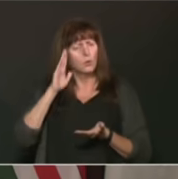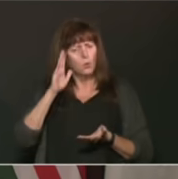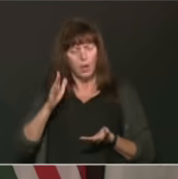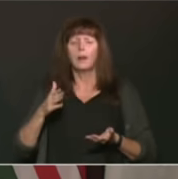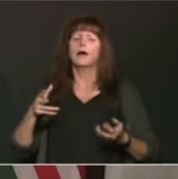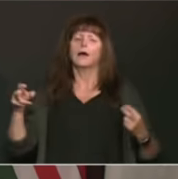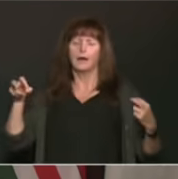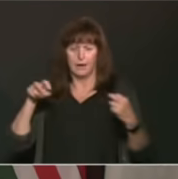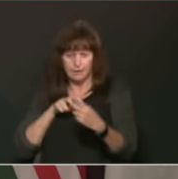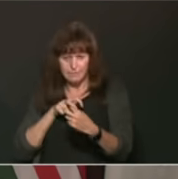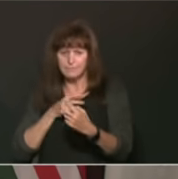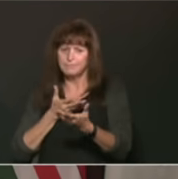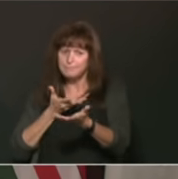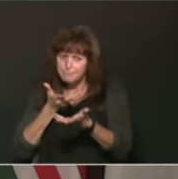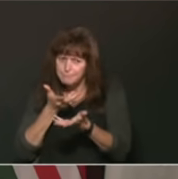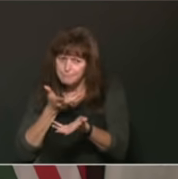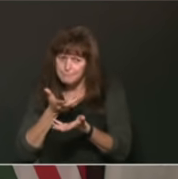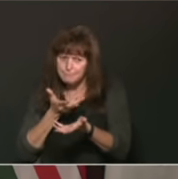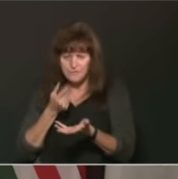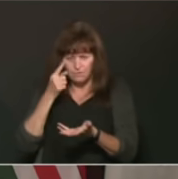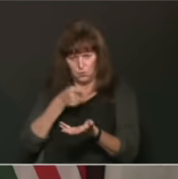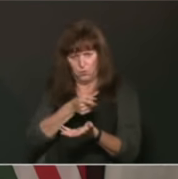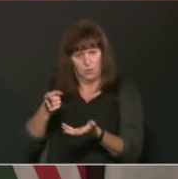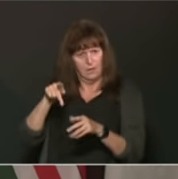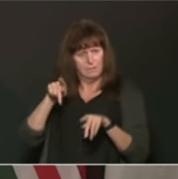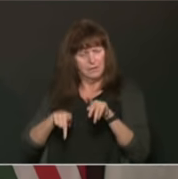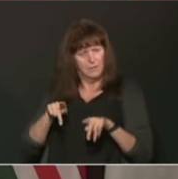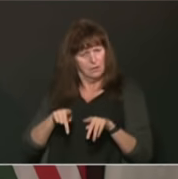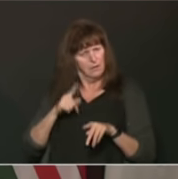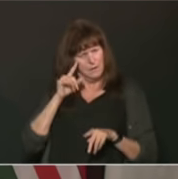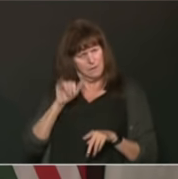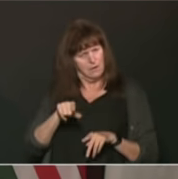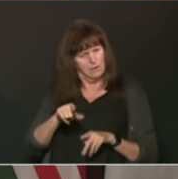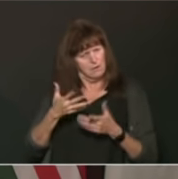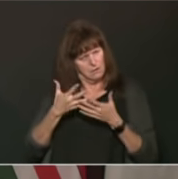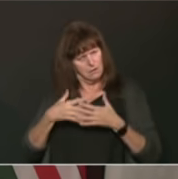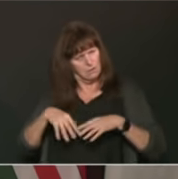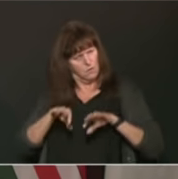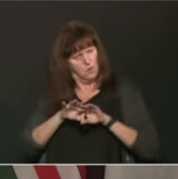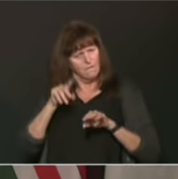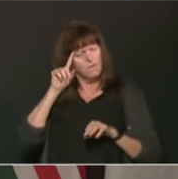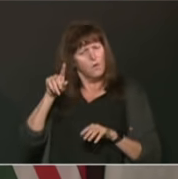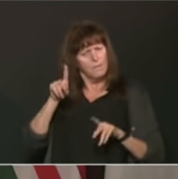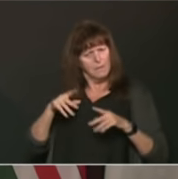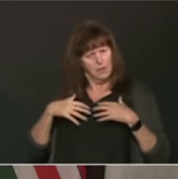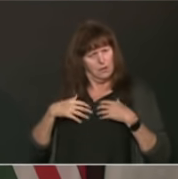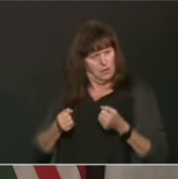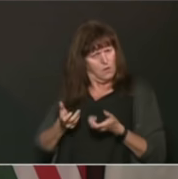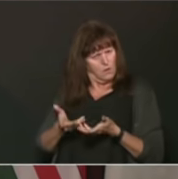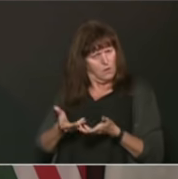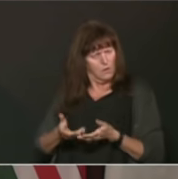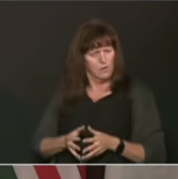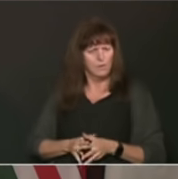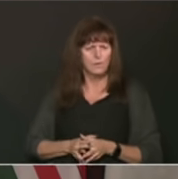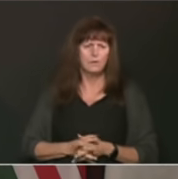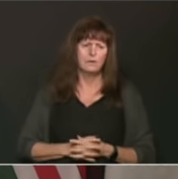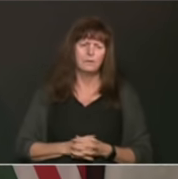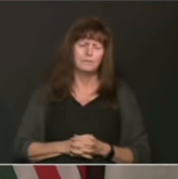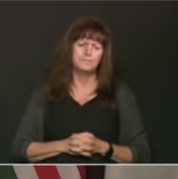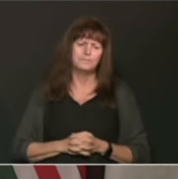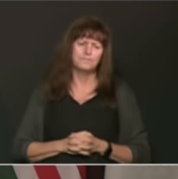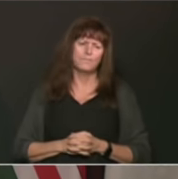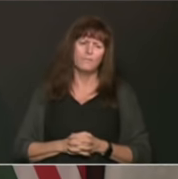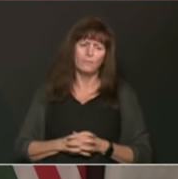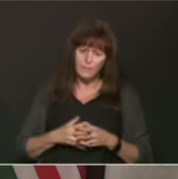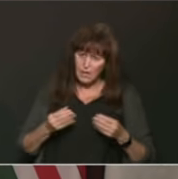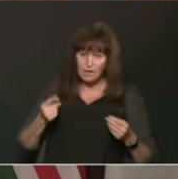care. I think that's essential for the health of Ontarians and for the patient-physician